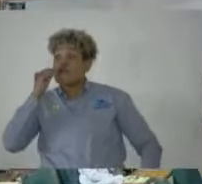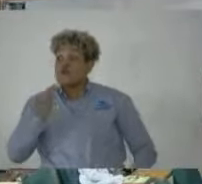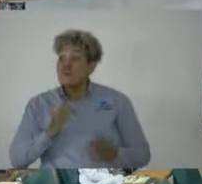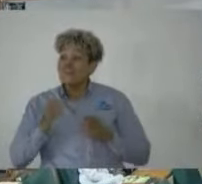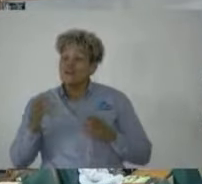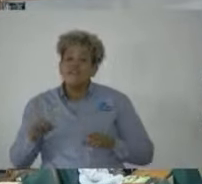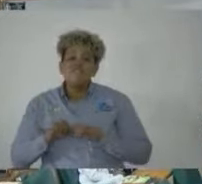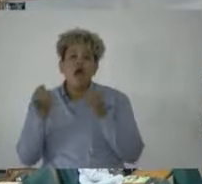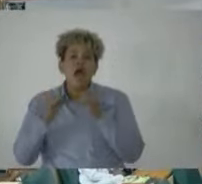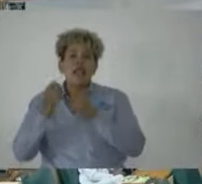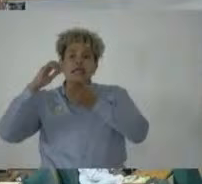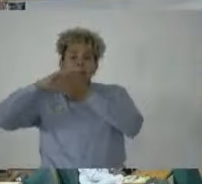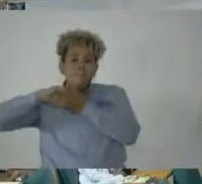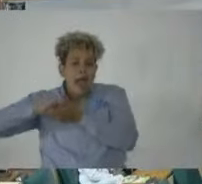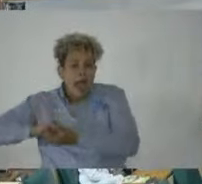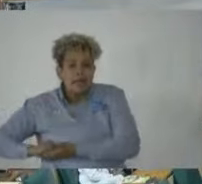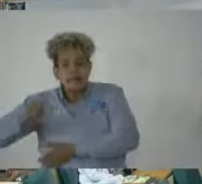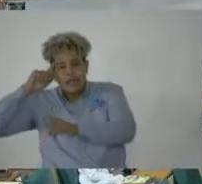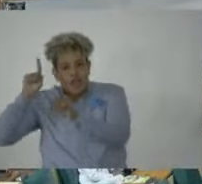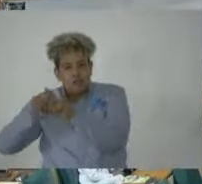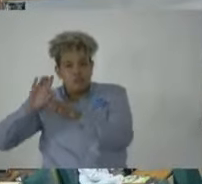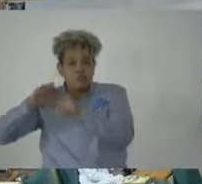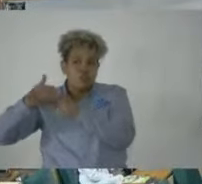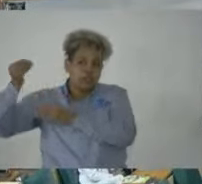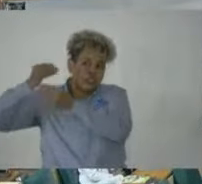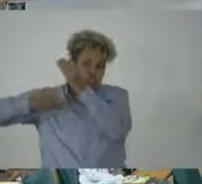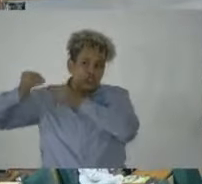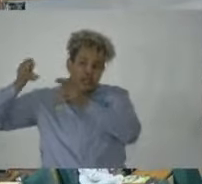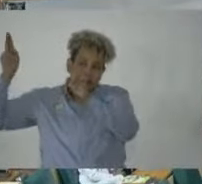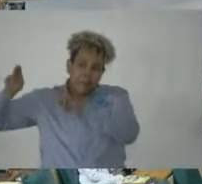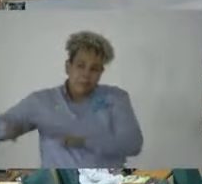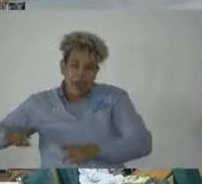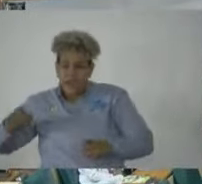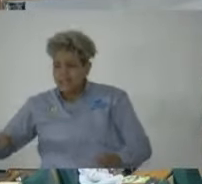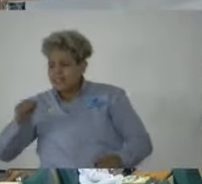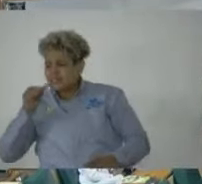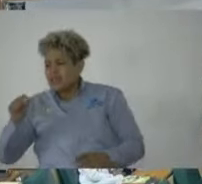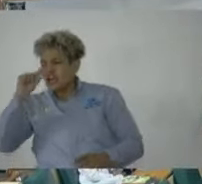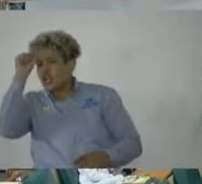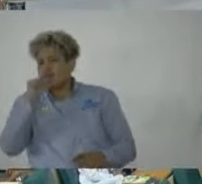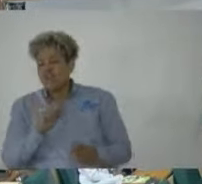violated binding trade agreements to which Jamaica is a party. It's not a gray area.